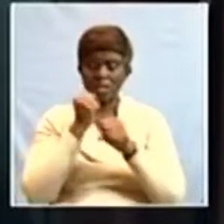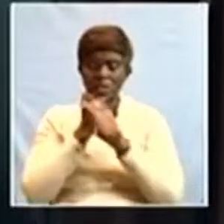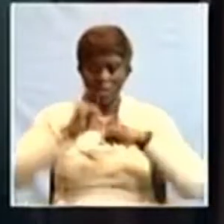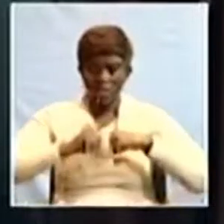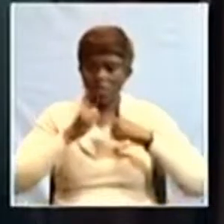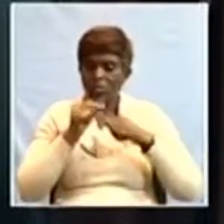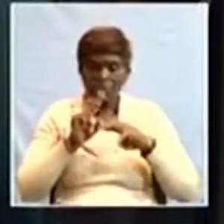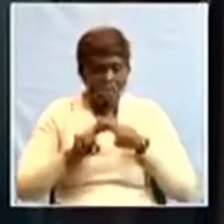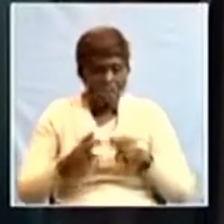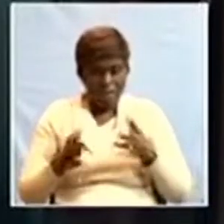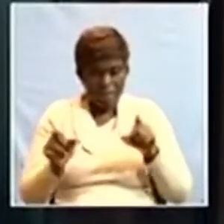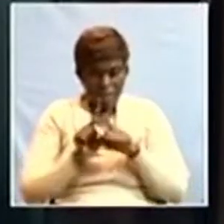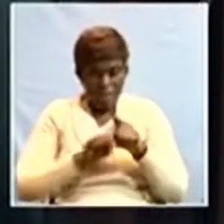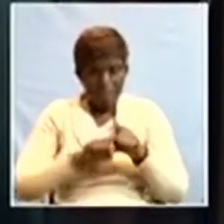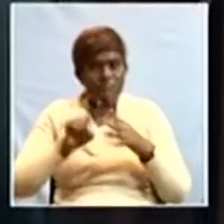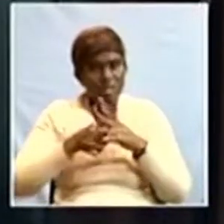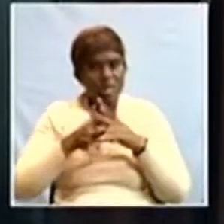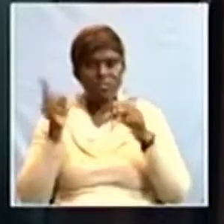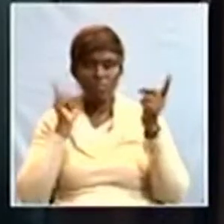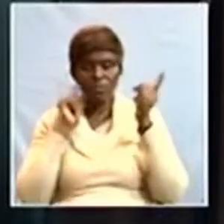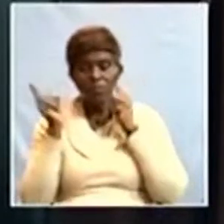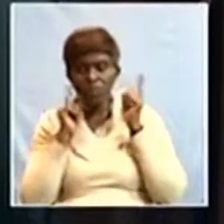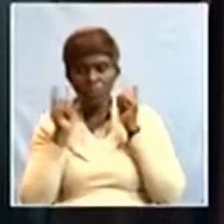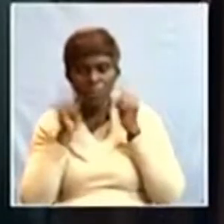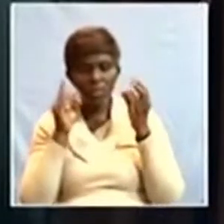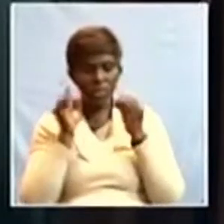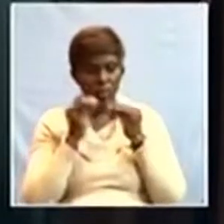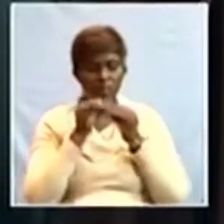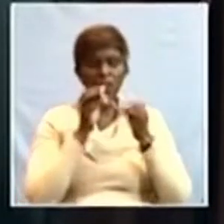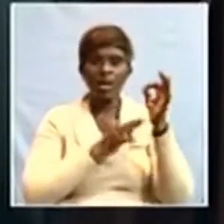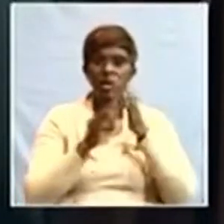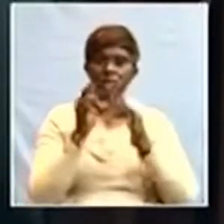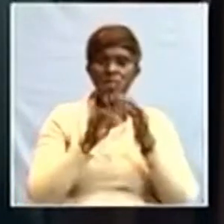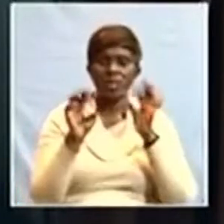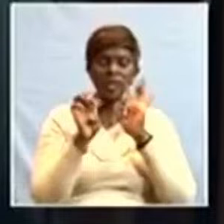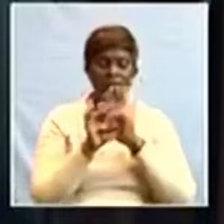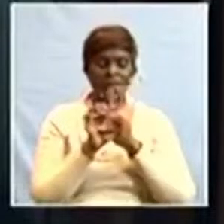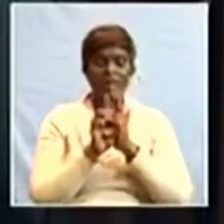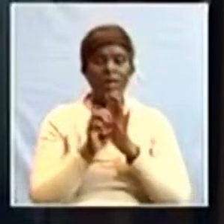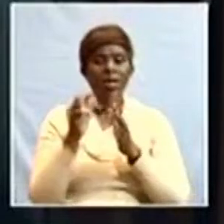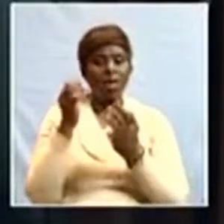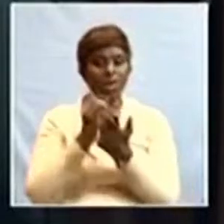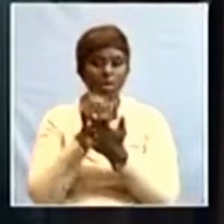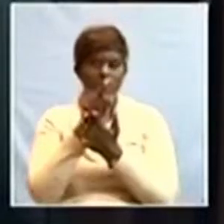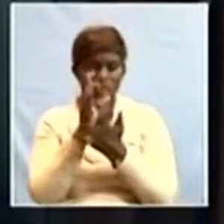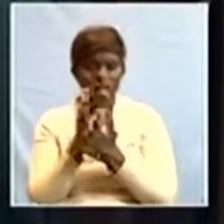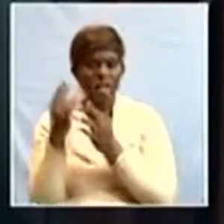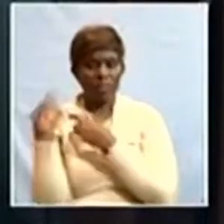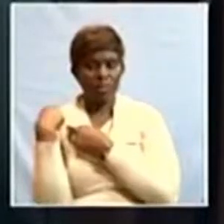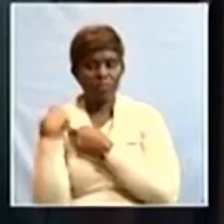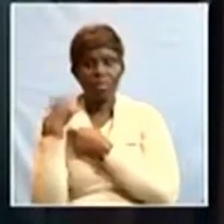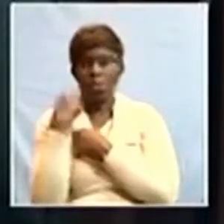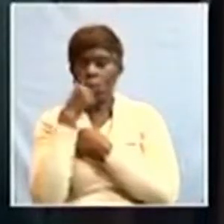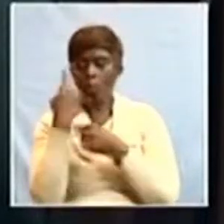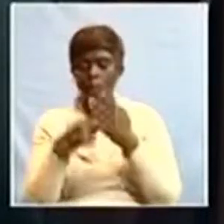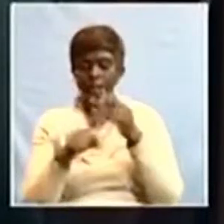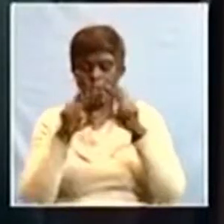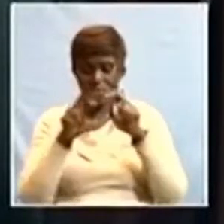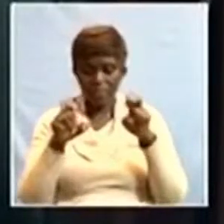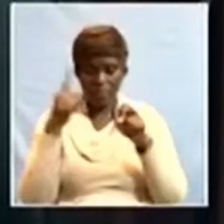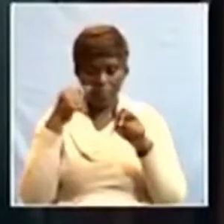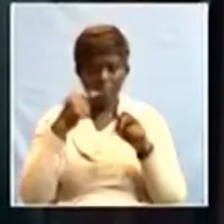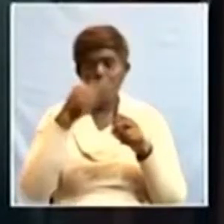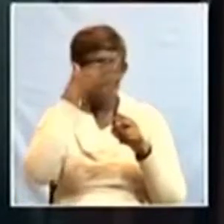sit here and start hearing explanations like the officer responsible who should have checked